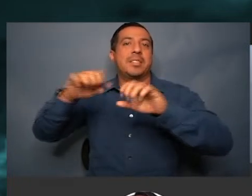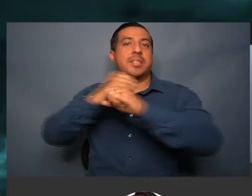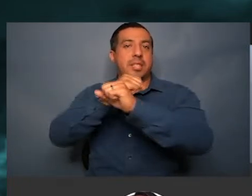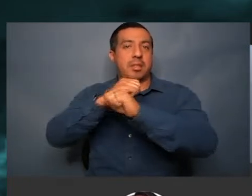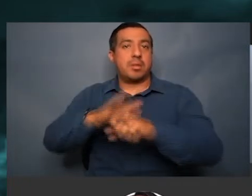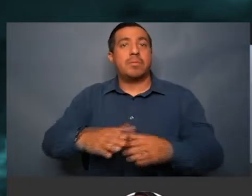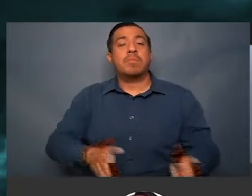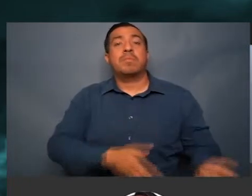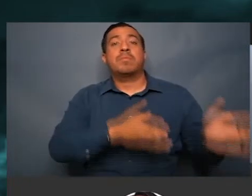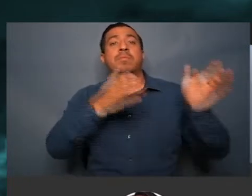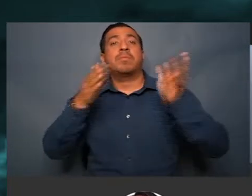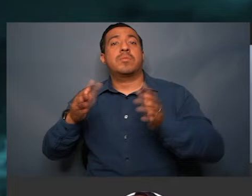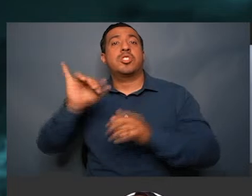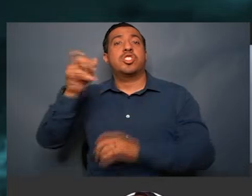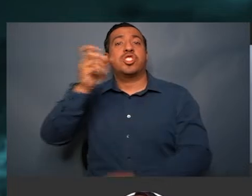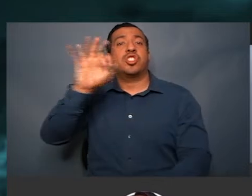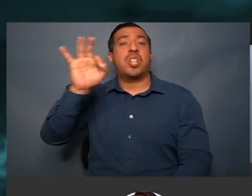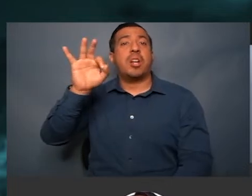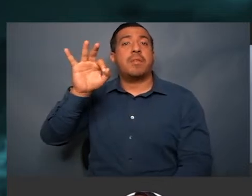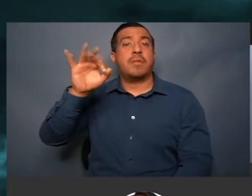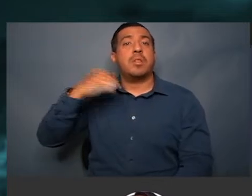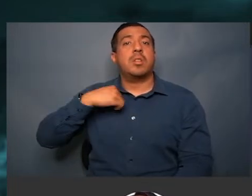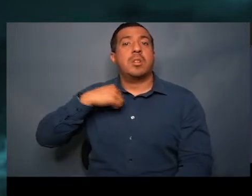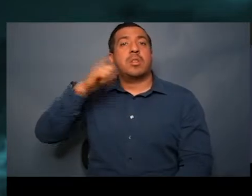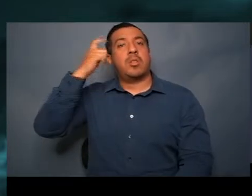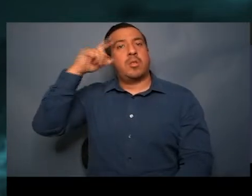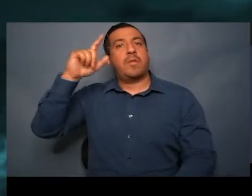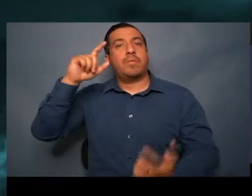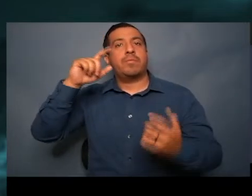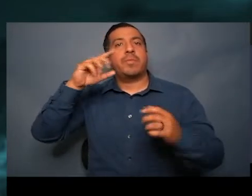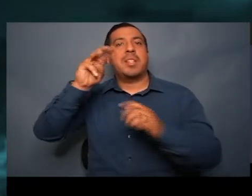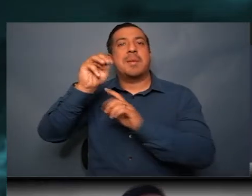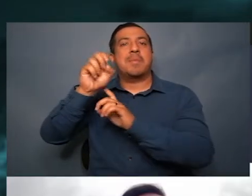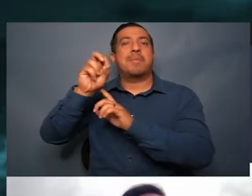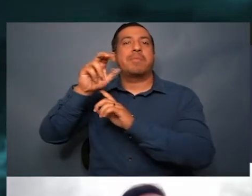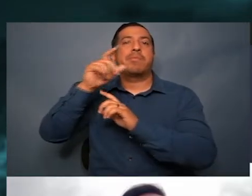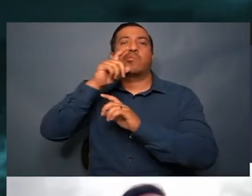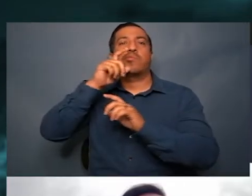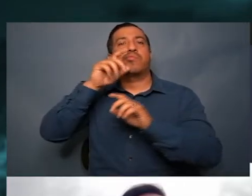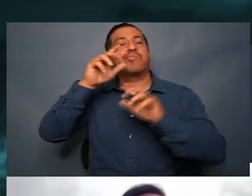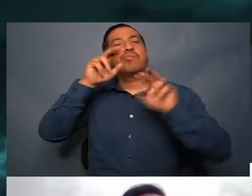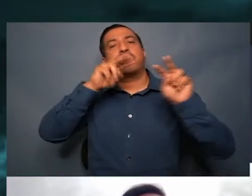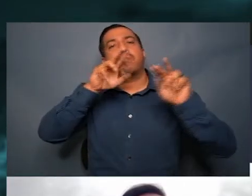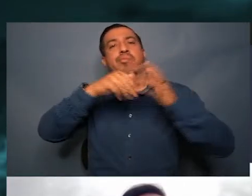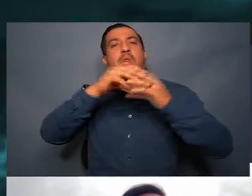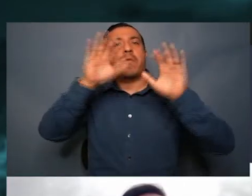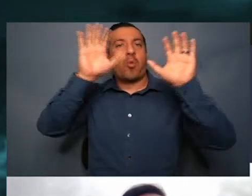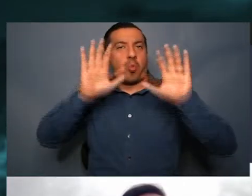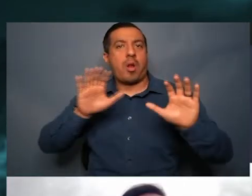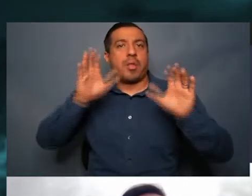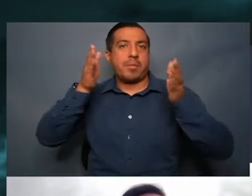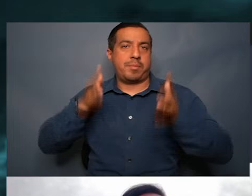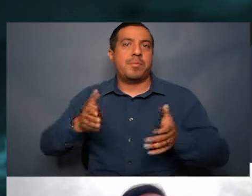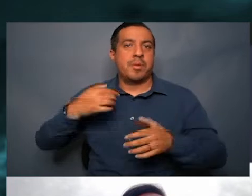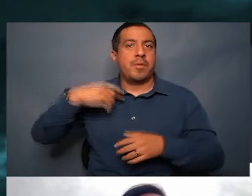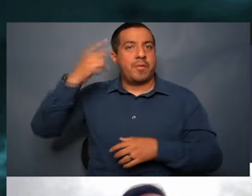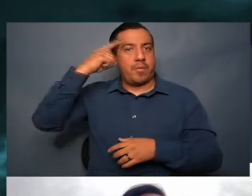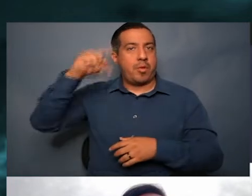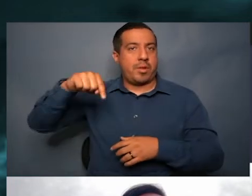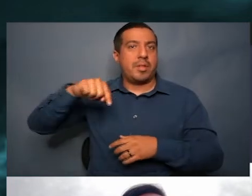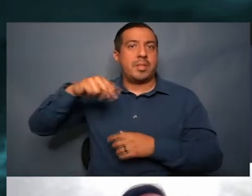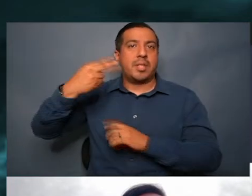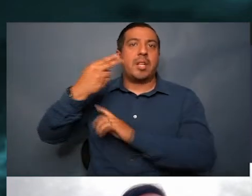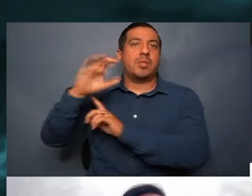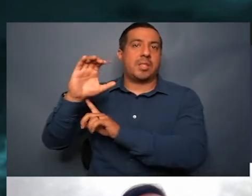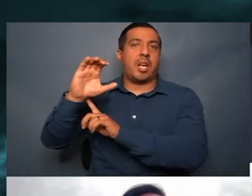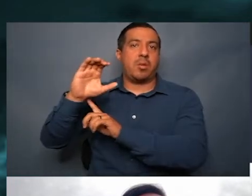Jeff, how about you? Jeff Lintner, meteorologist for Harris County and Director of Flood Operations for the Harris County Flood Control District.